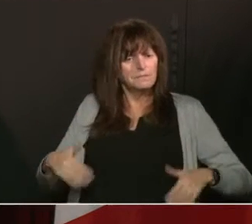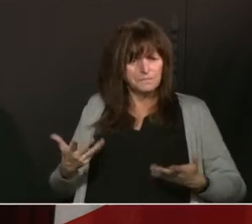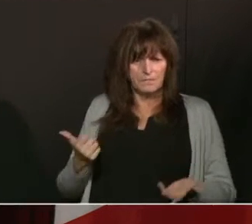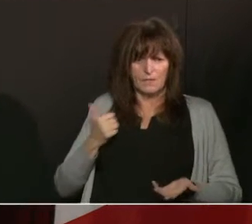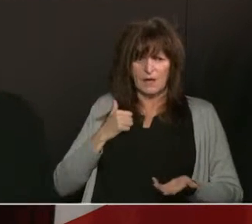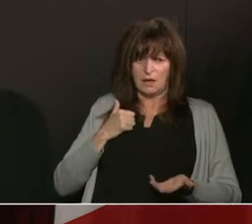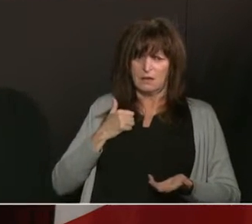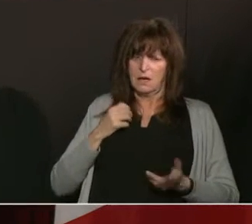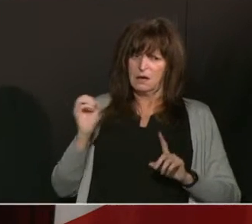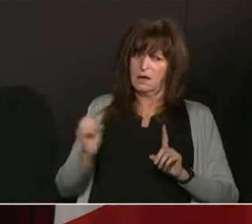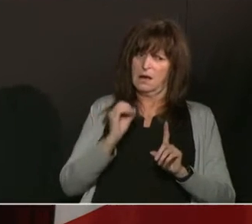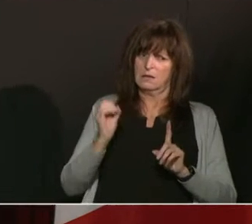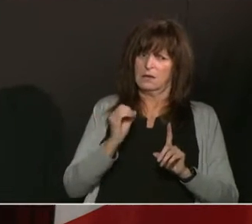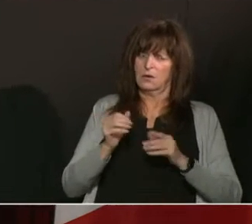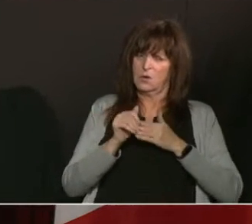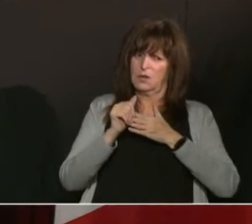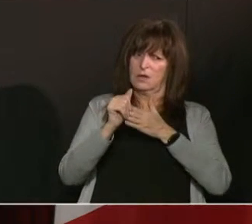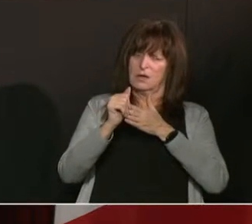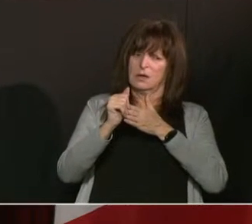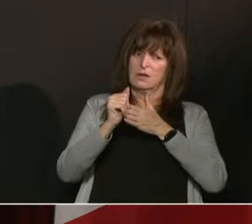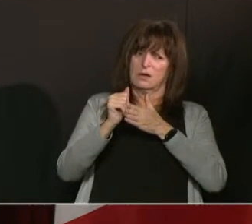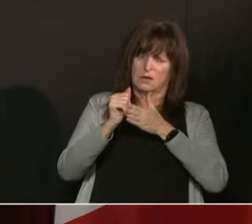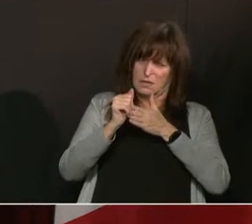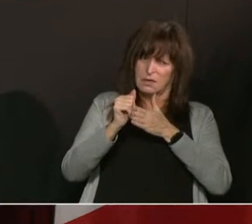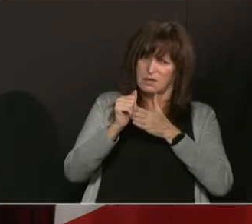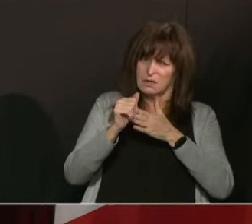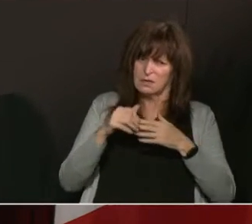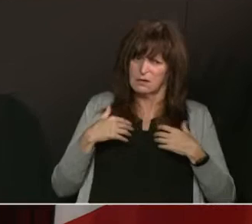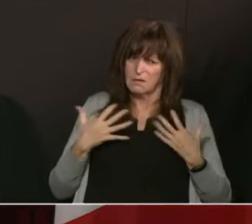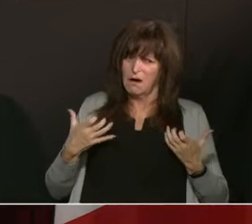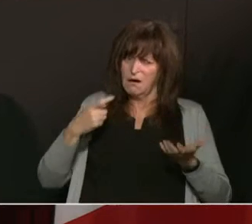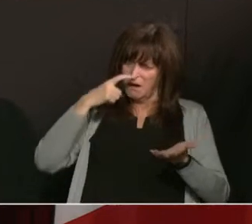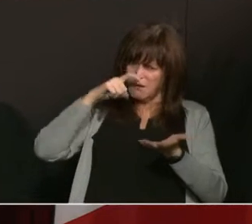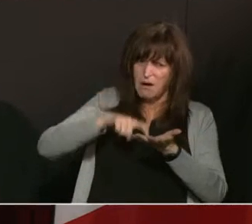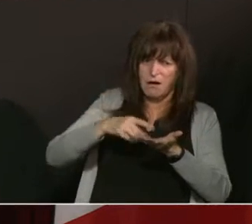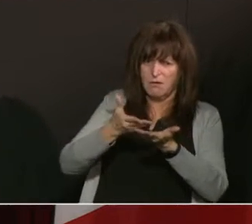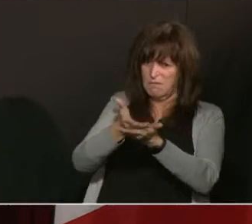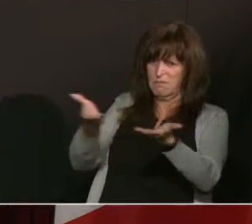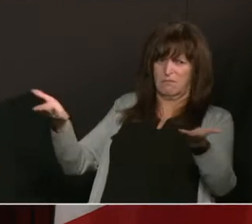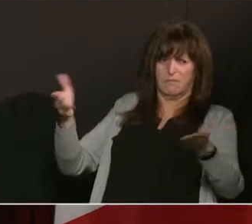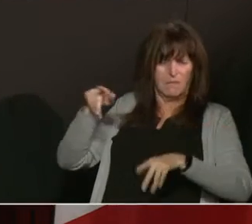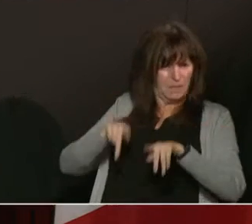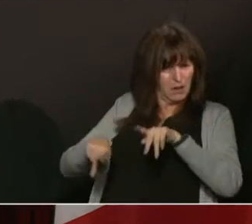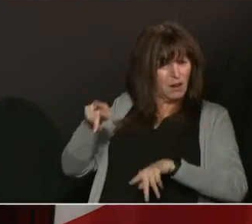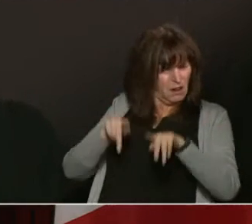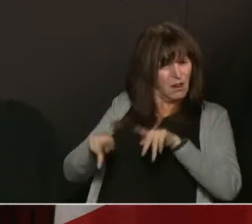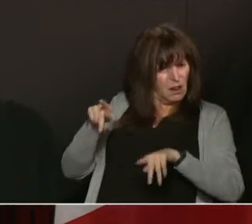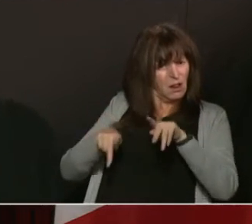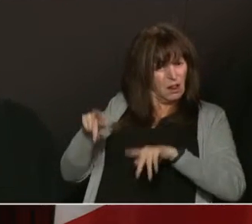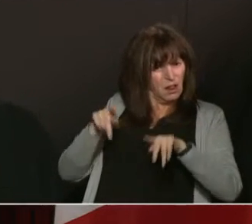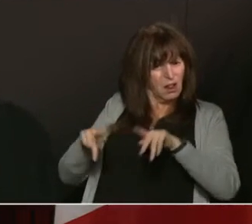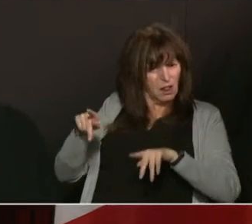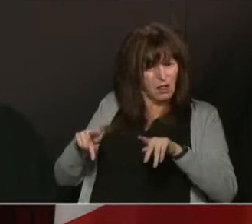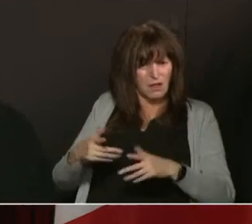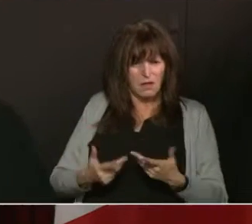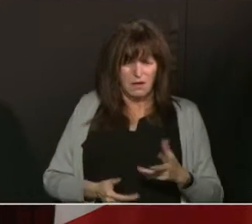That has to be acknowledged. That we've moved from, as I've said, 30 to 60 to 120